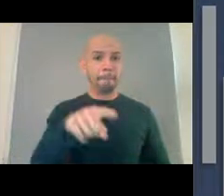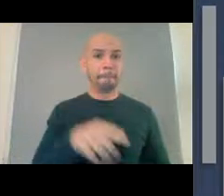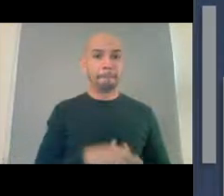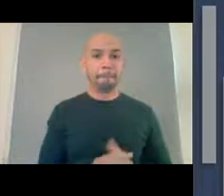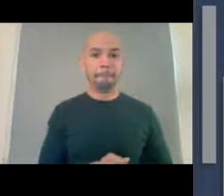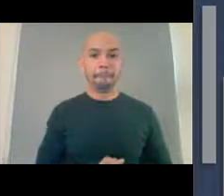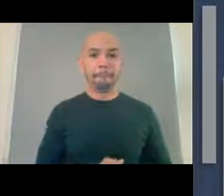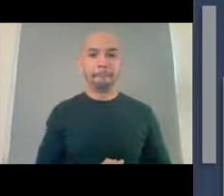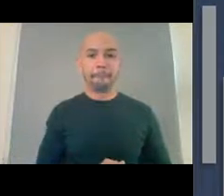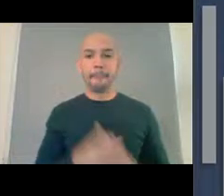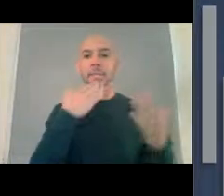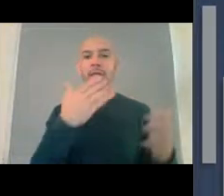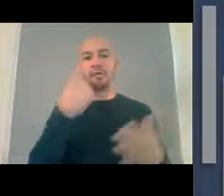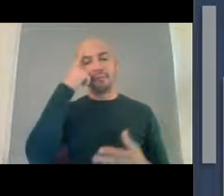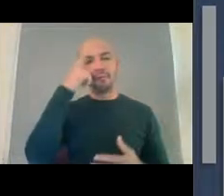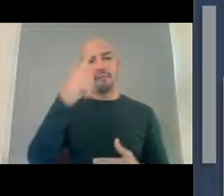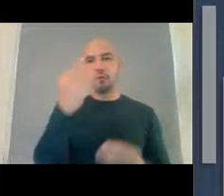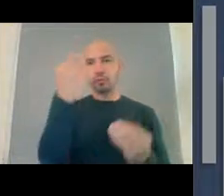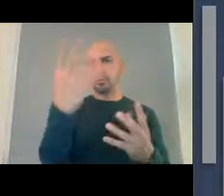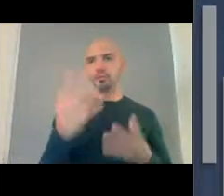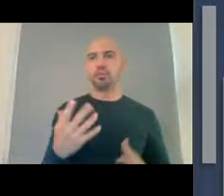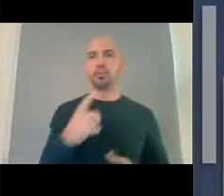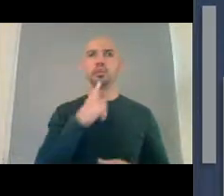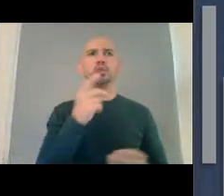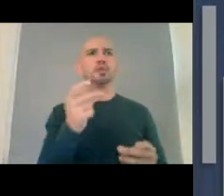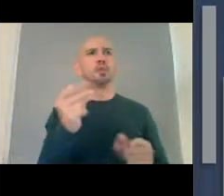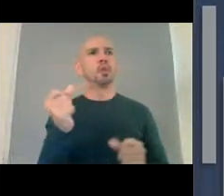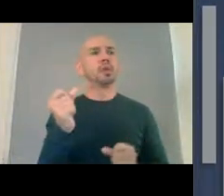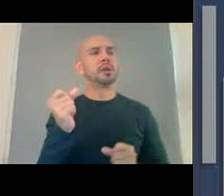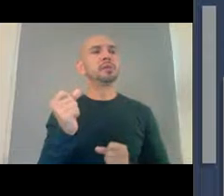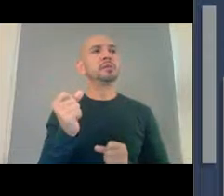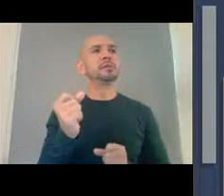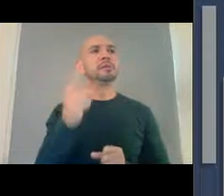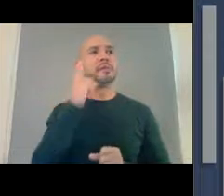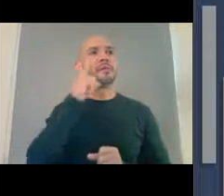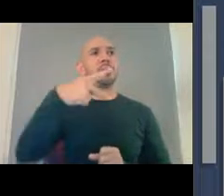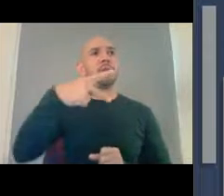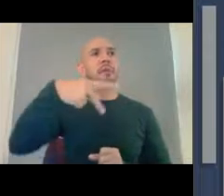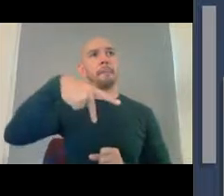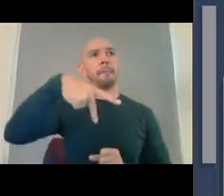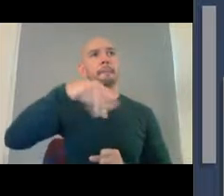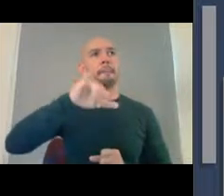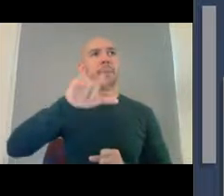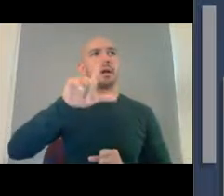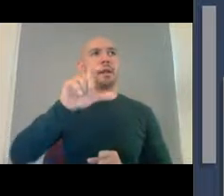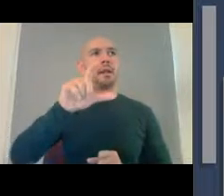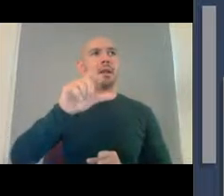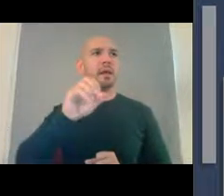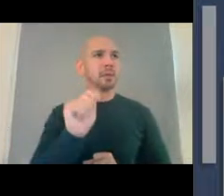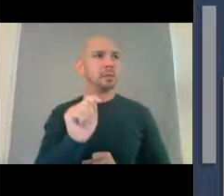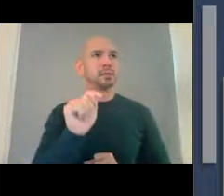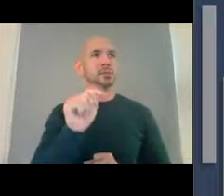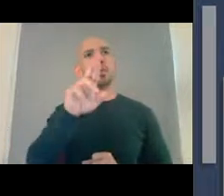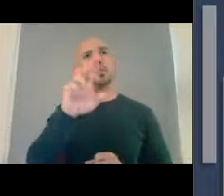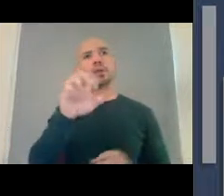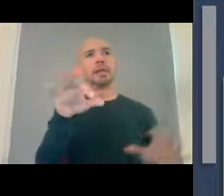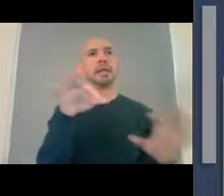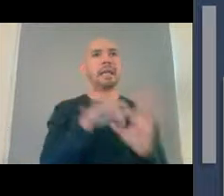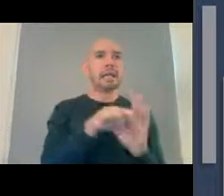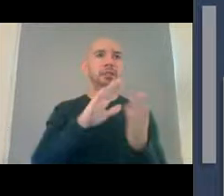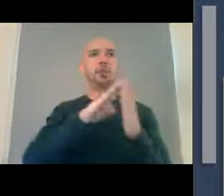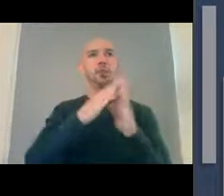thanks for your update vince really quick um on the pilot um reconnecting connecting community